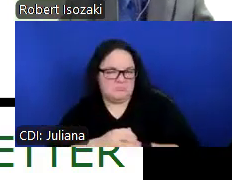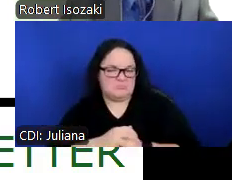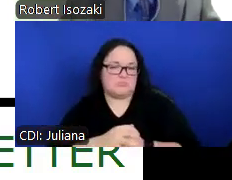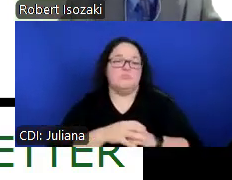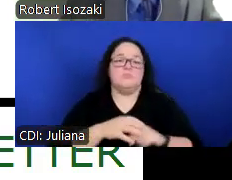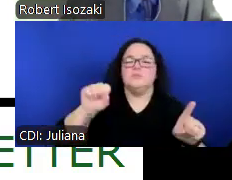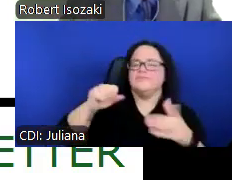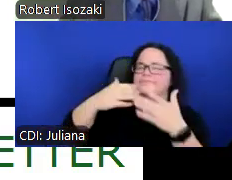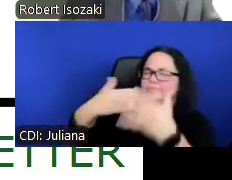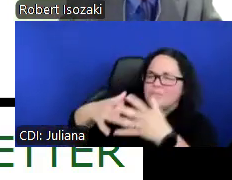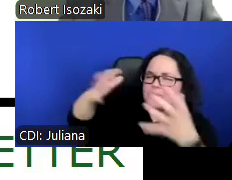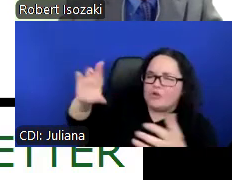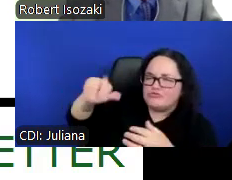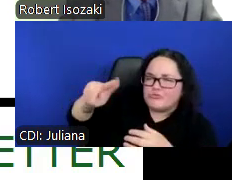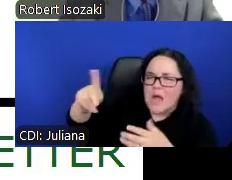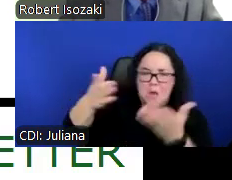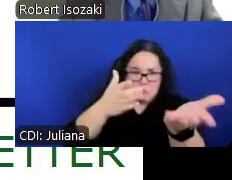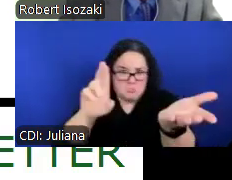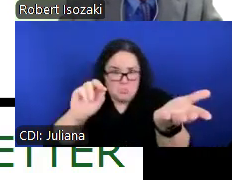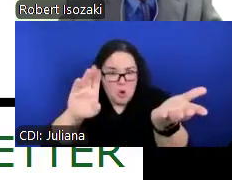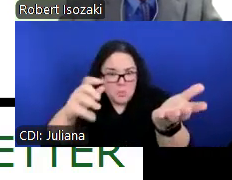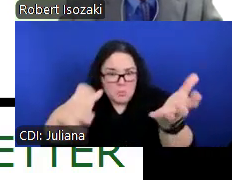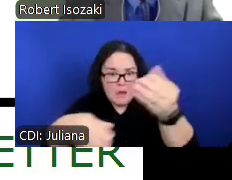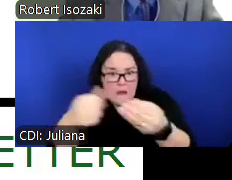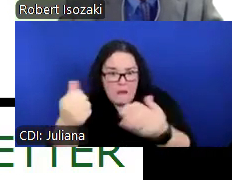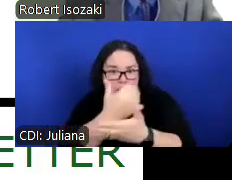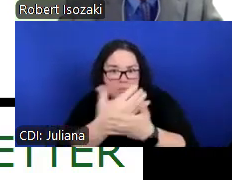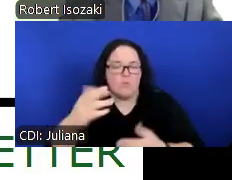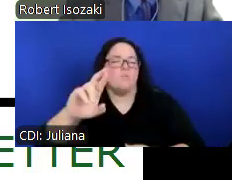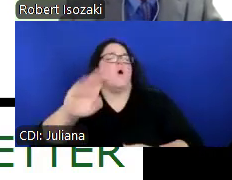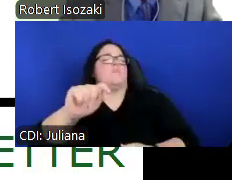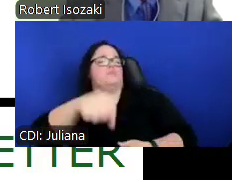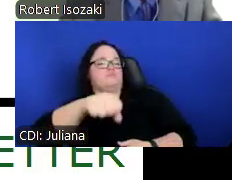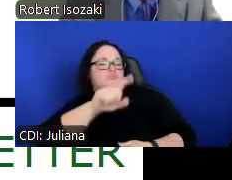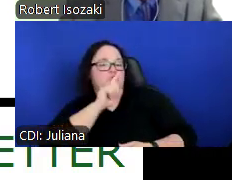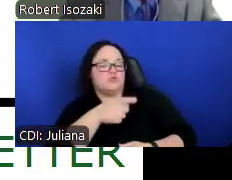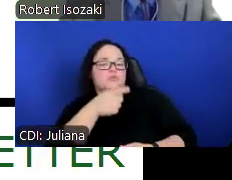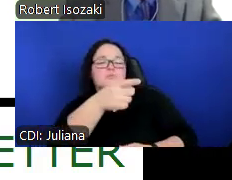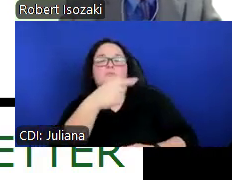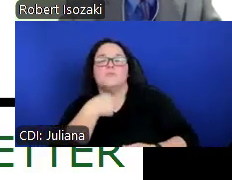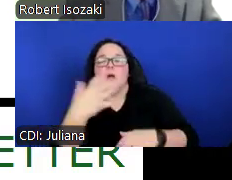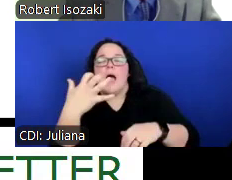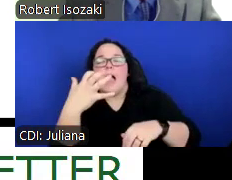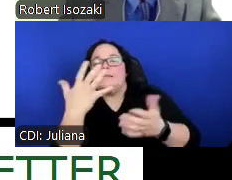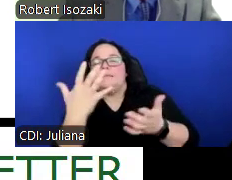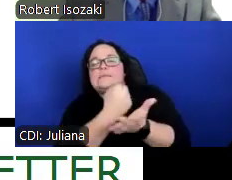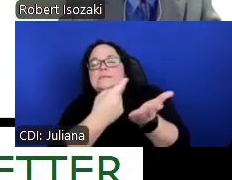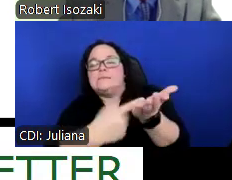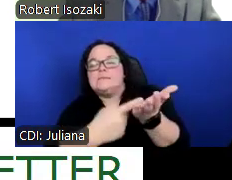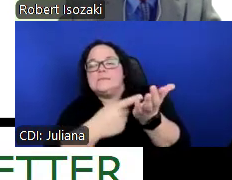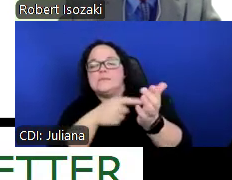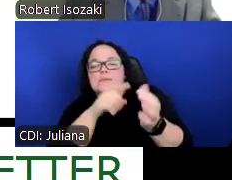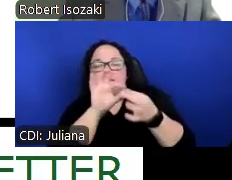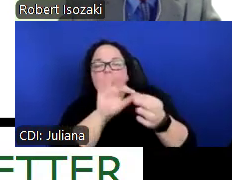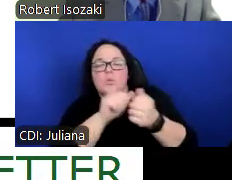Sure. Actually, I'd like to touch on something that the assessor mentioned earlier in his presentation, just to reiterate. At this point in time,